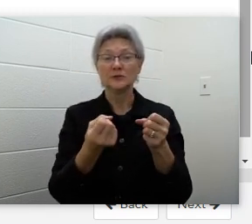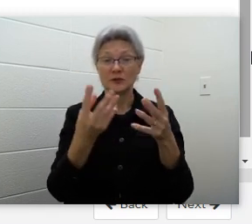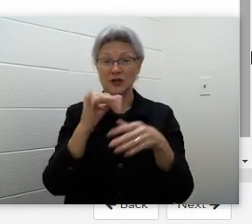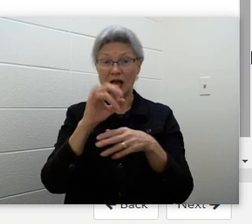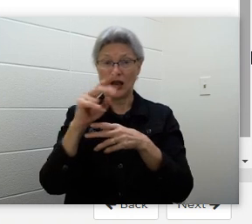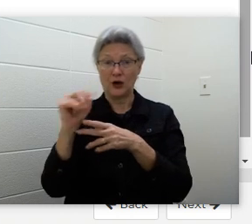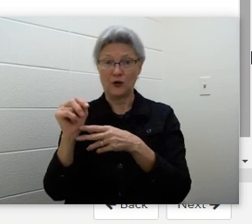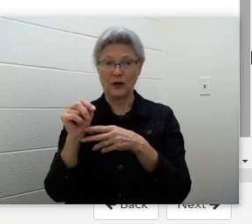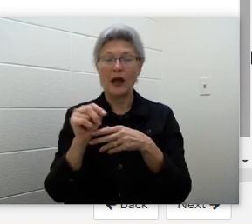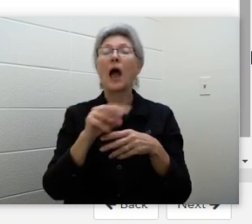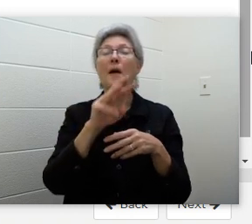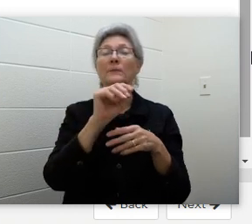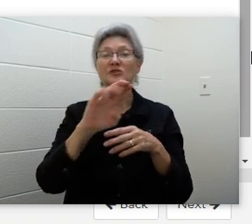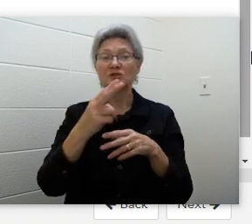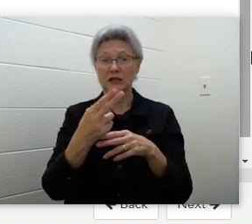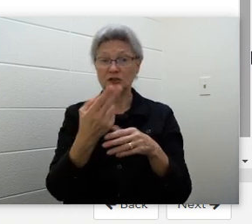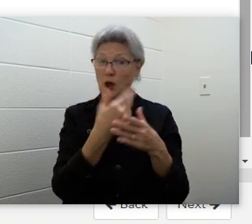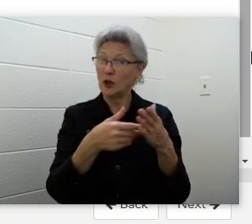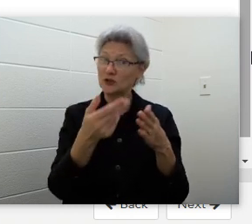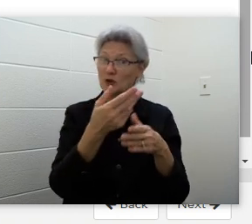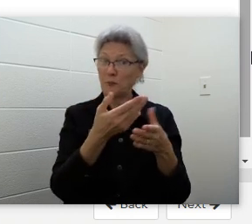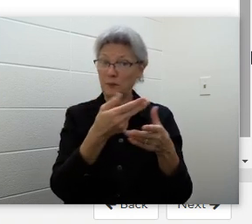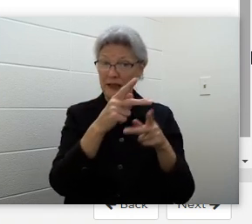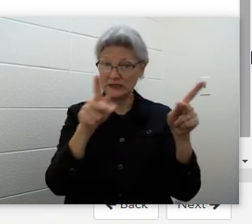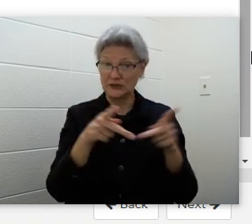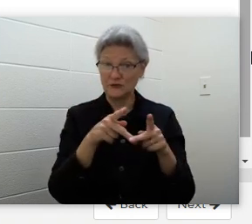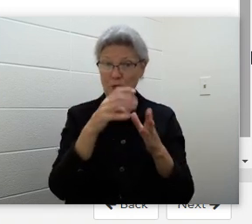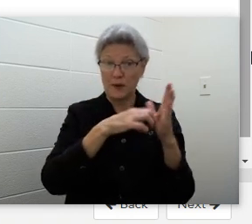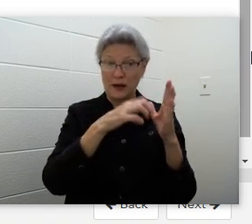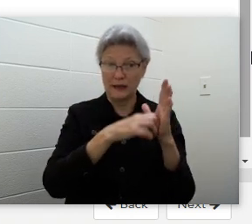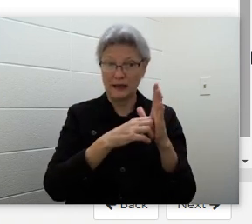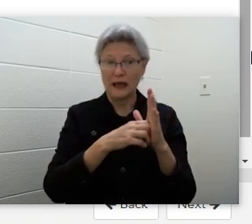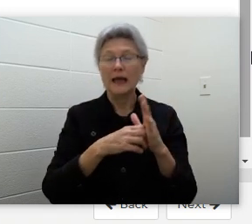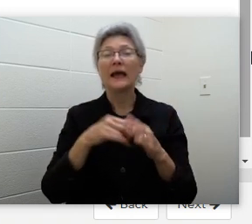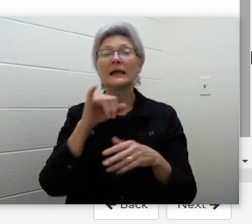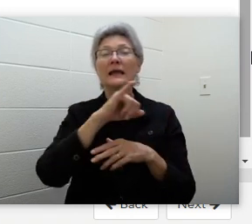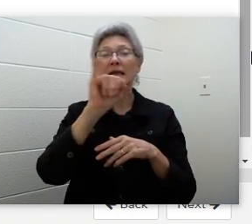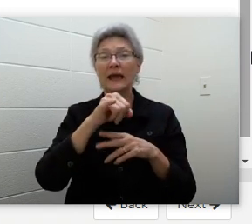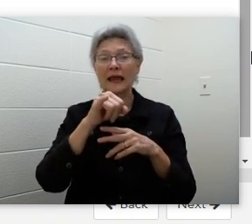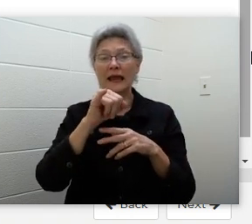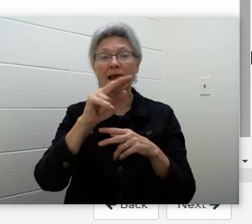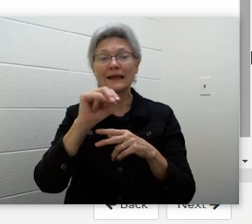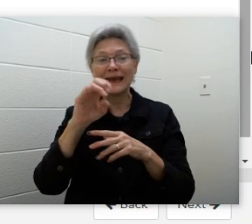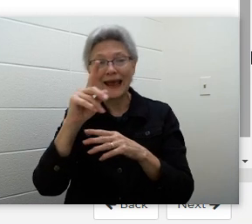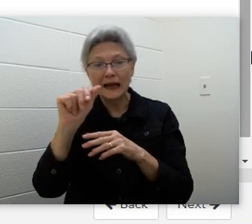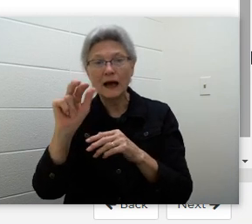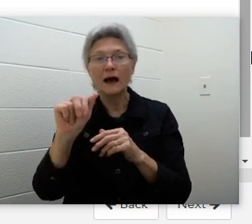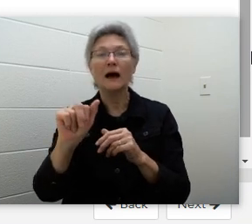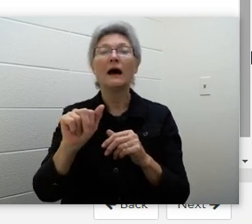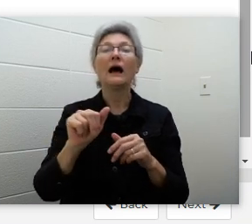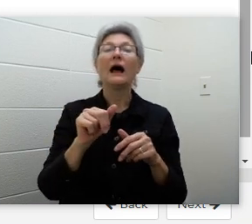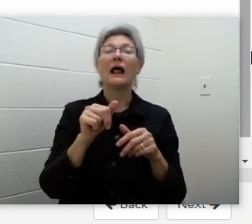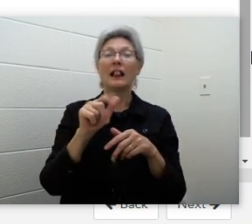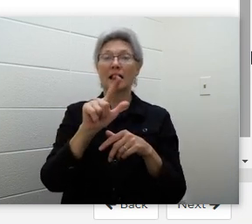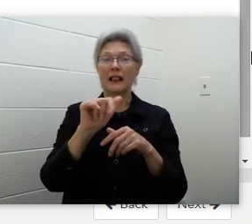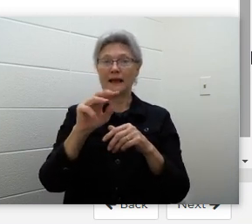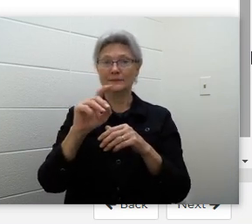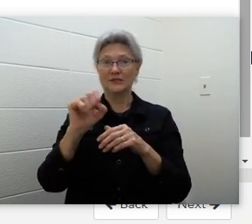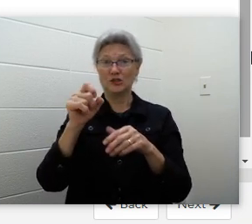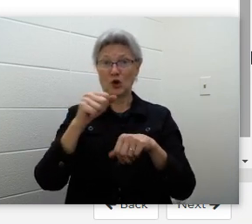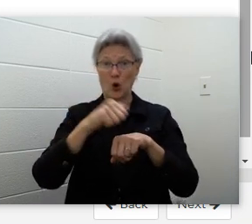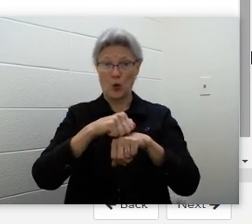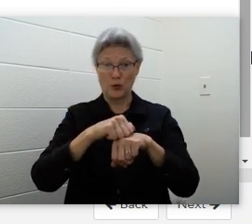In Indiana, limestone is an important natural resource. The stone is dug out of huge deposits in the ground. These